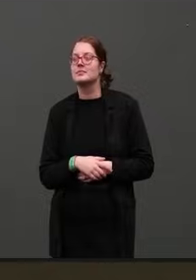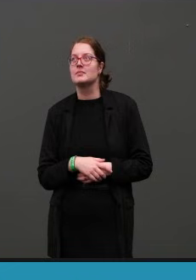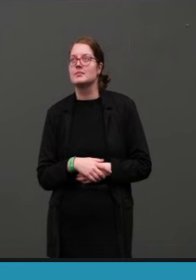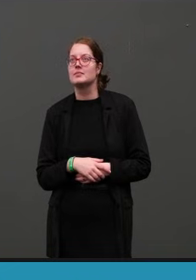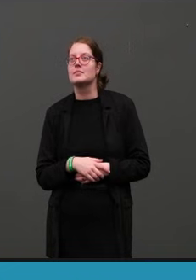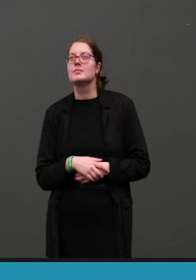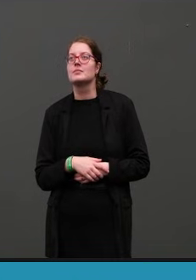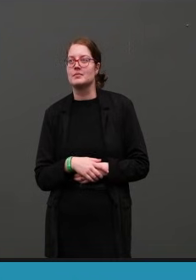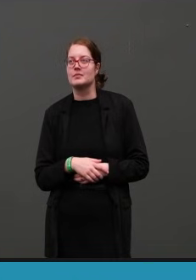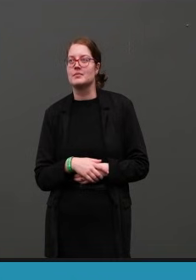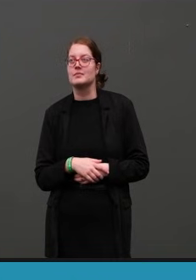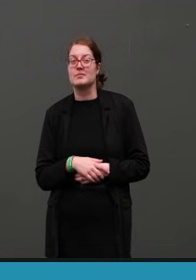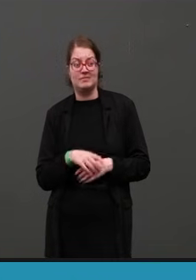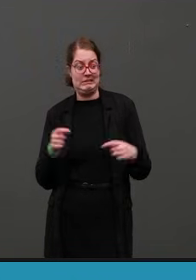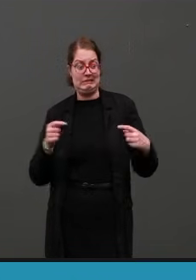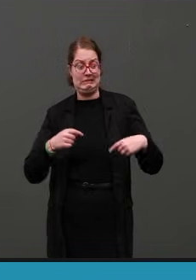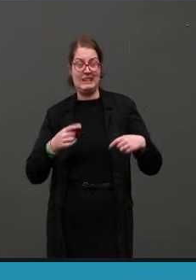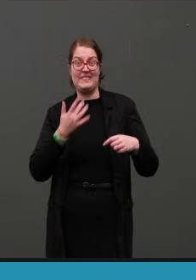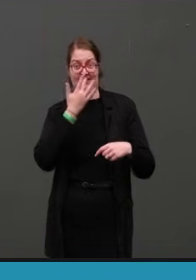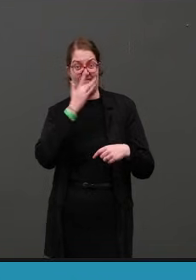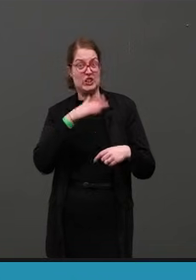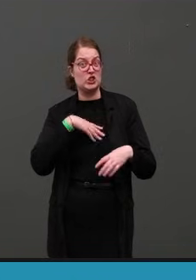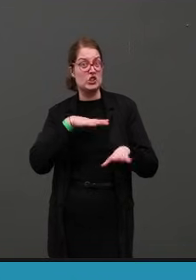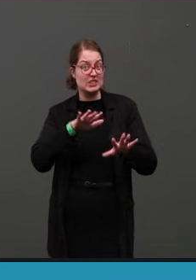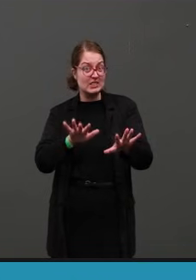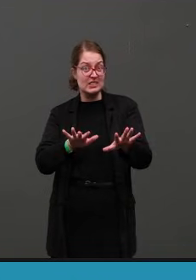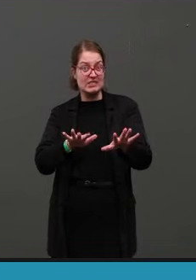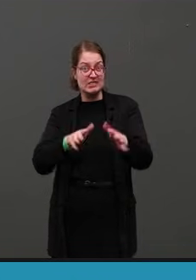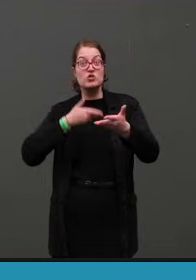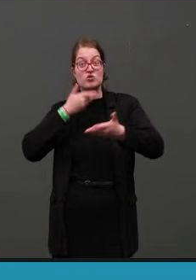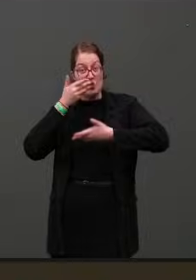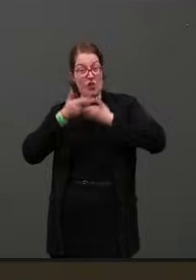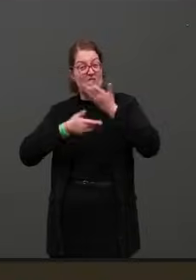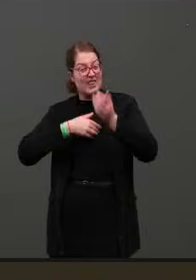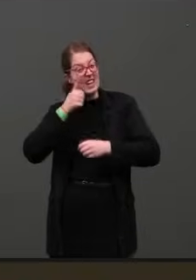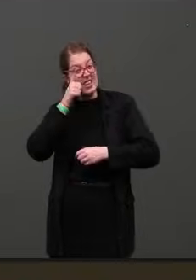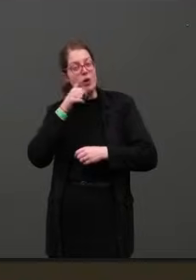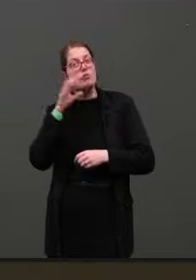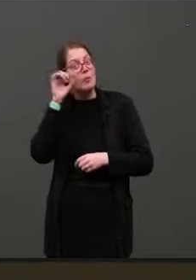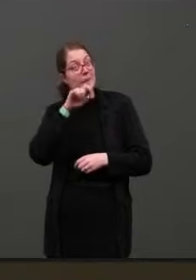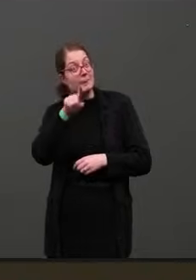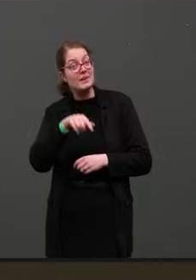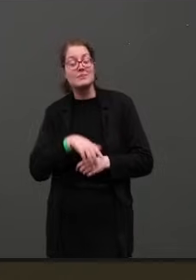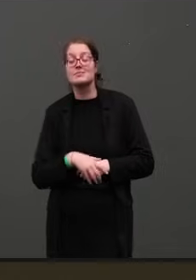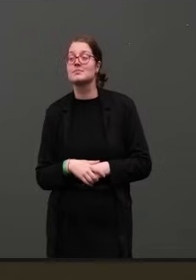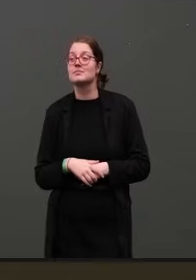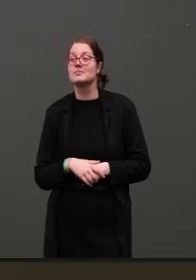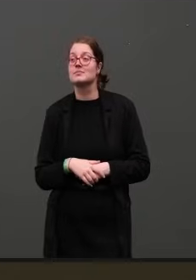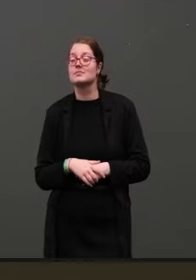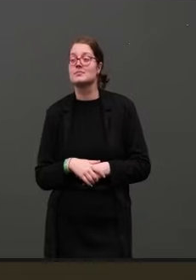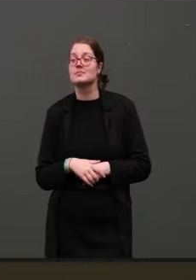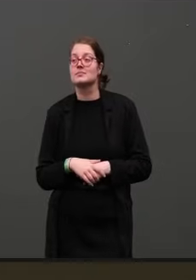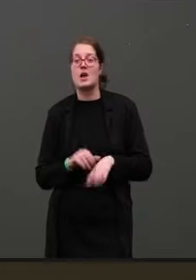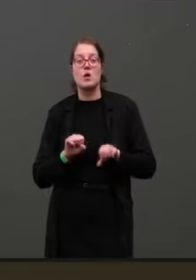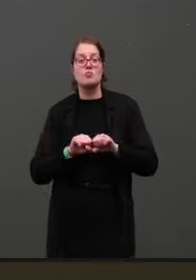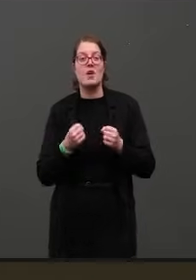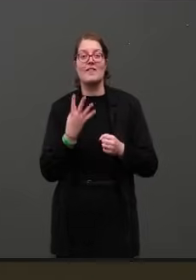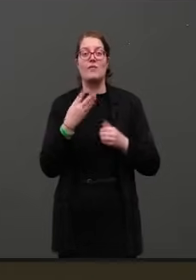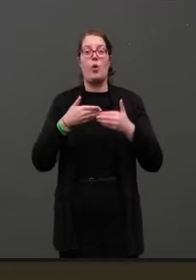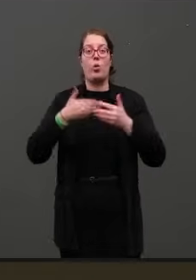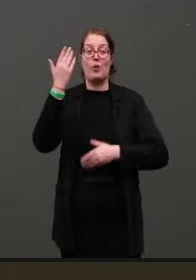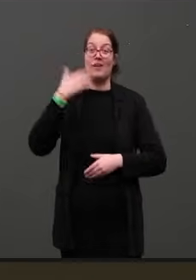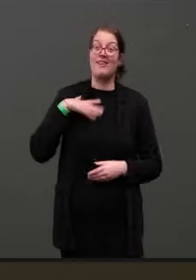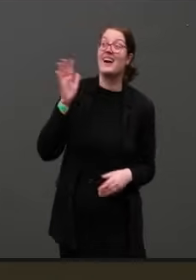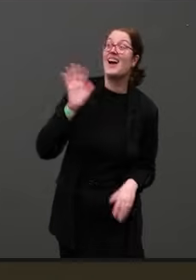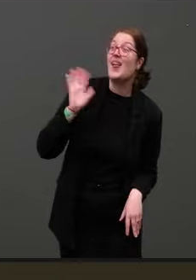fiction and you're telling a story. Like I said, remember that. Not by breaking the fourth wall, I mean, you can do that, of course, if it fits,